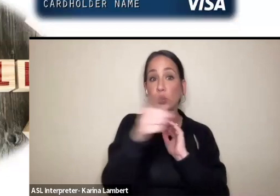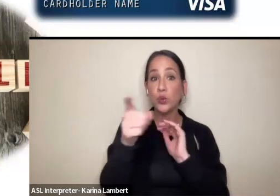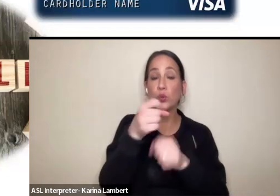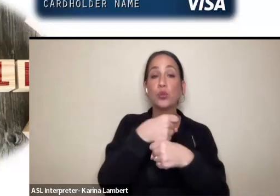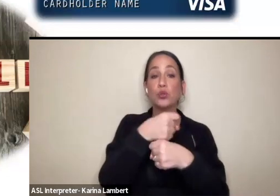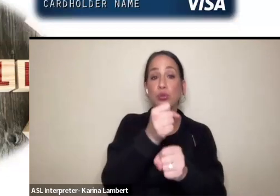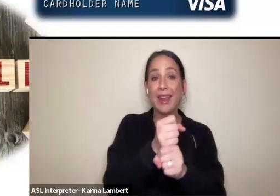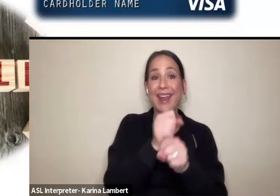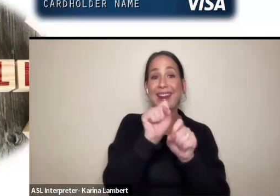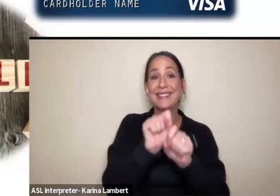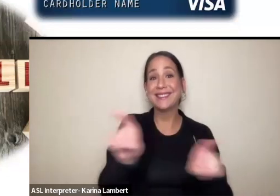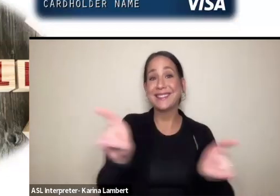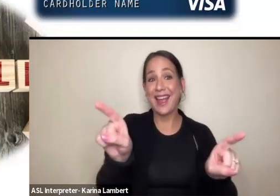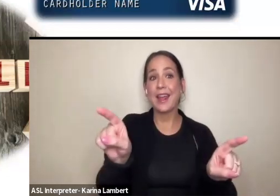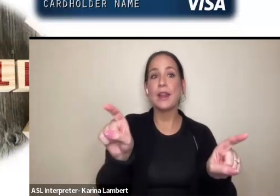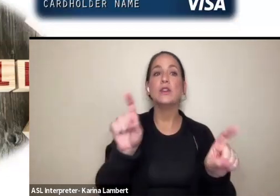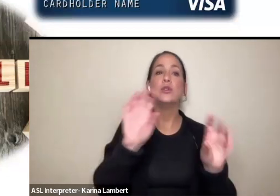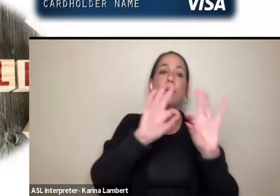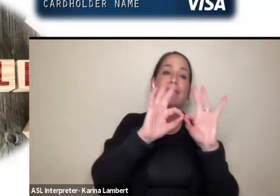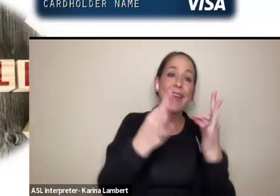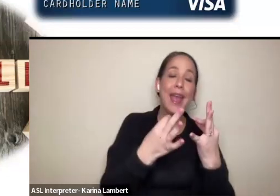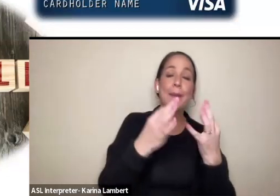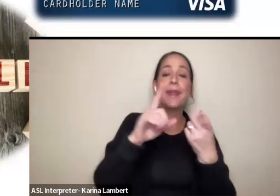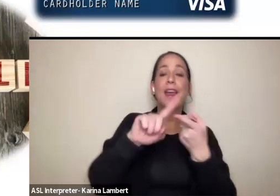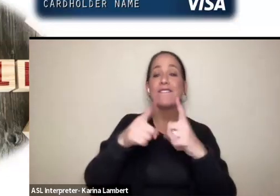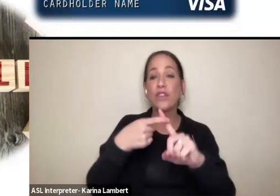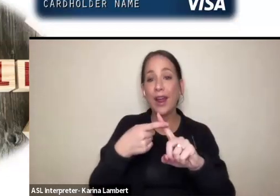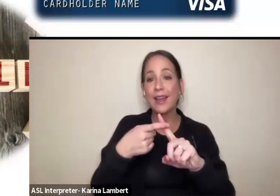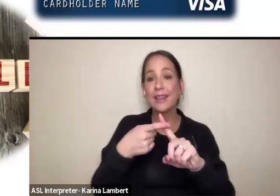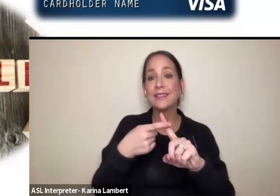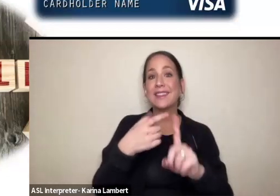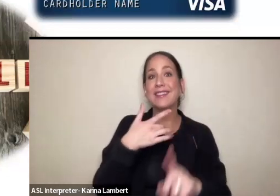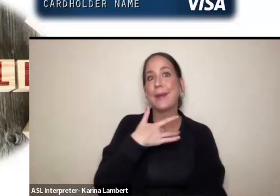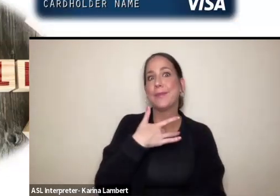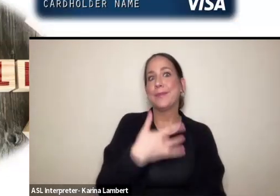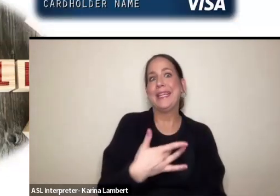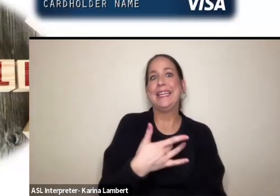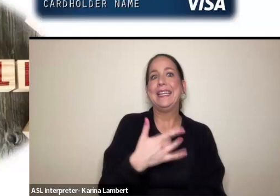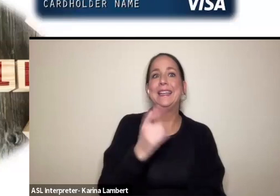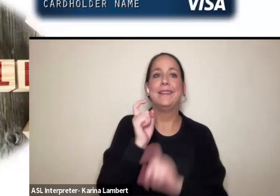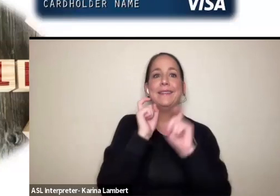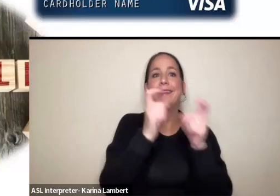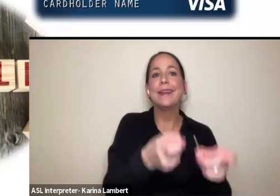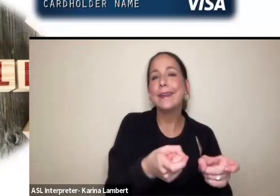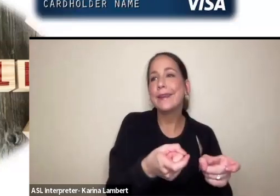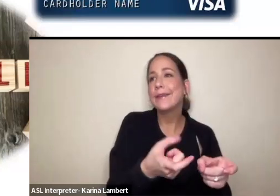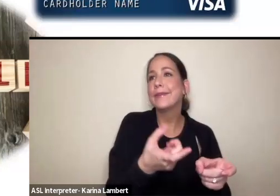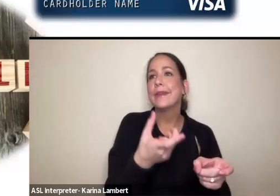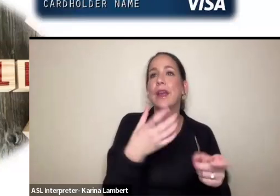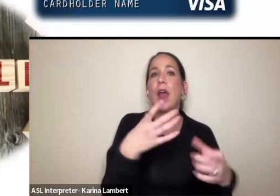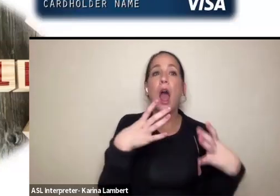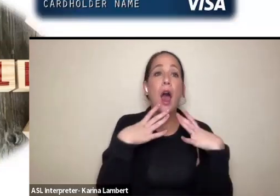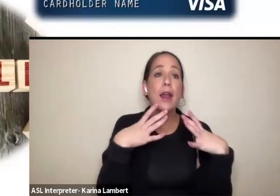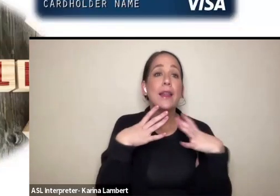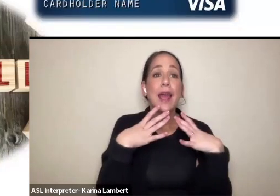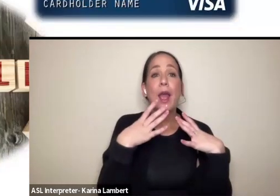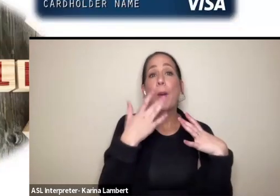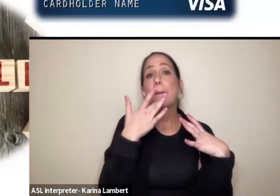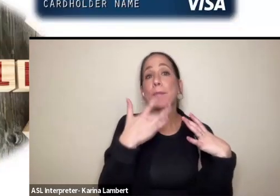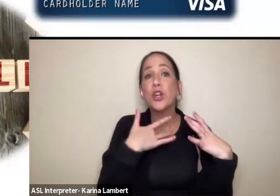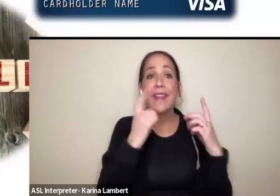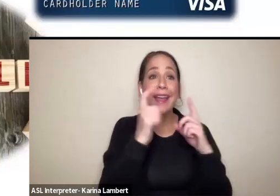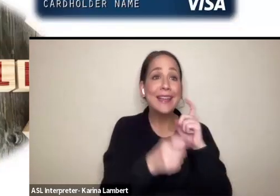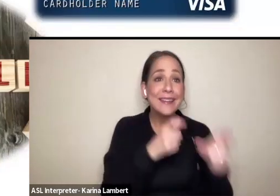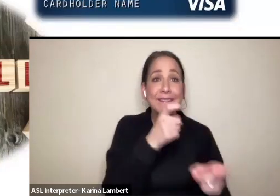to family and friends that normally would give her or him presents around the holidays, their birthday, or maybe